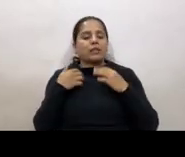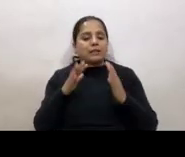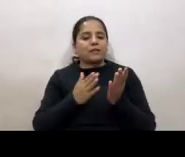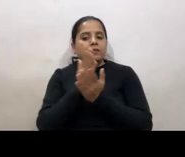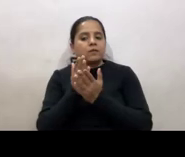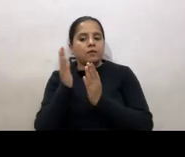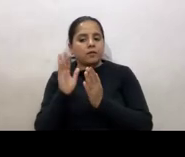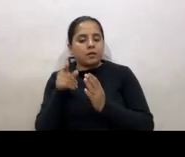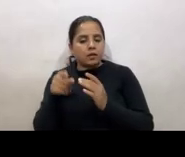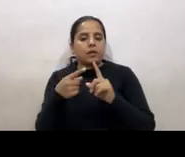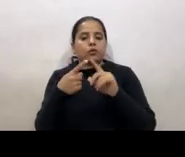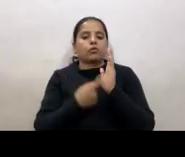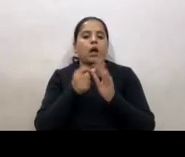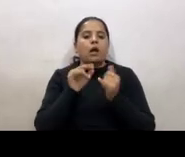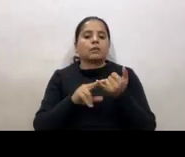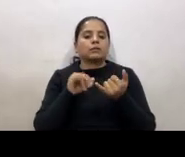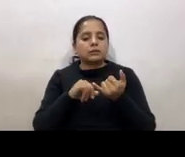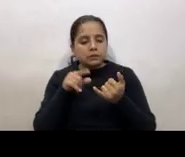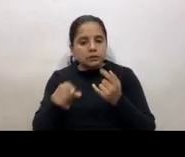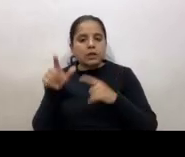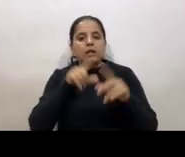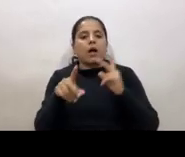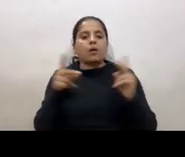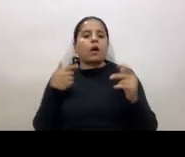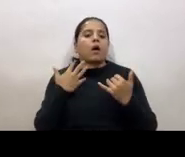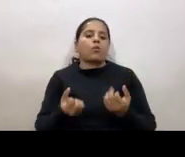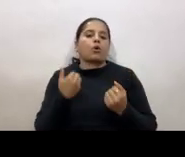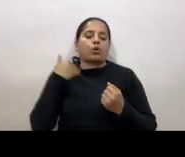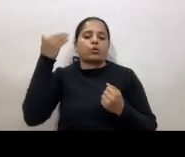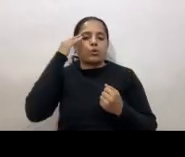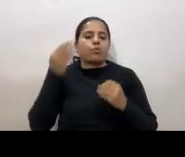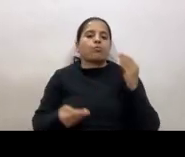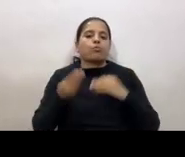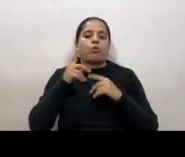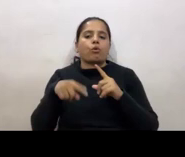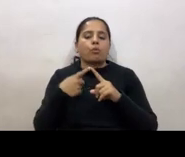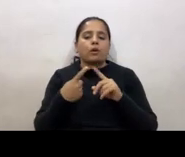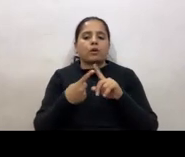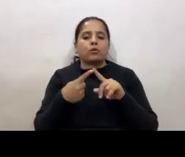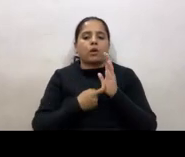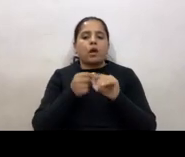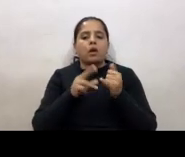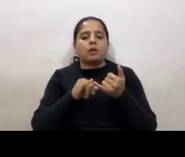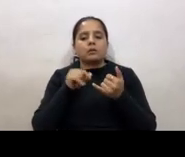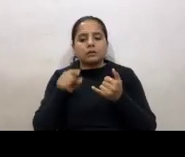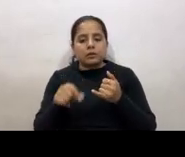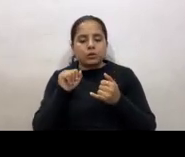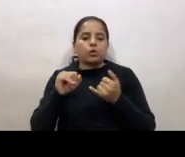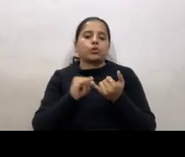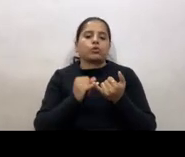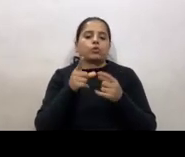called translanguaging. So I think we would want to know a little more about translanguaging from Suyog.